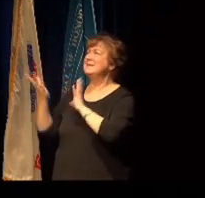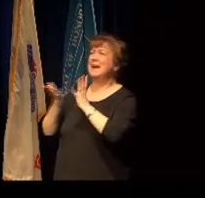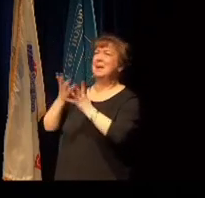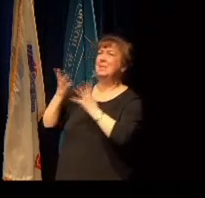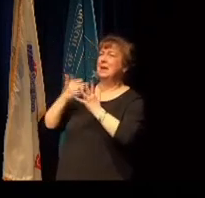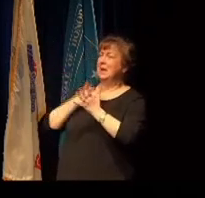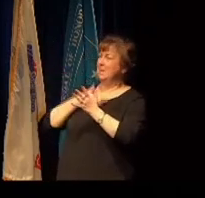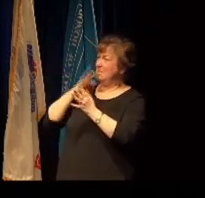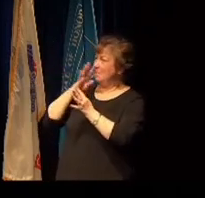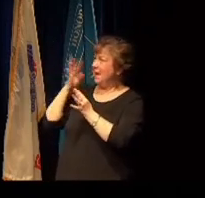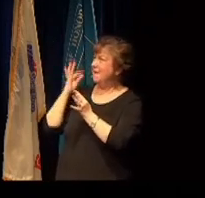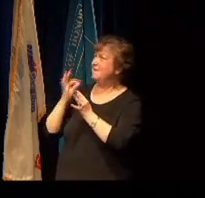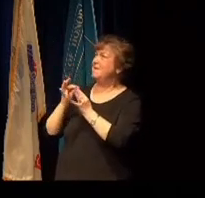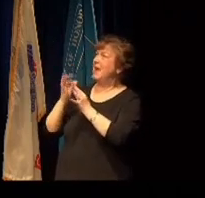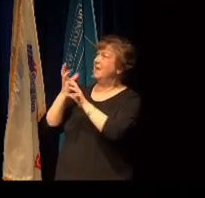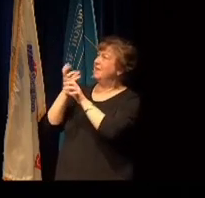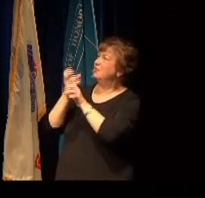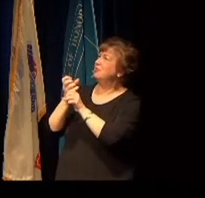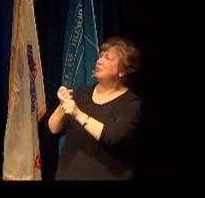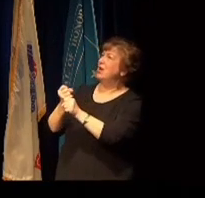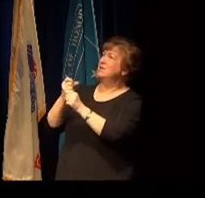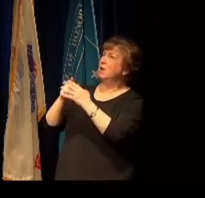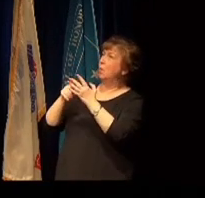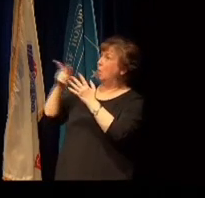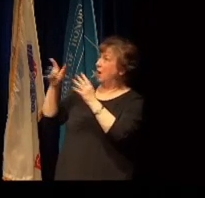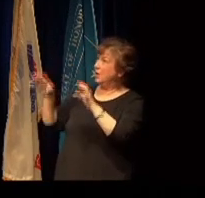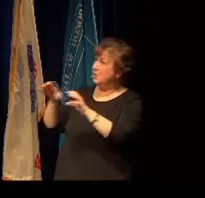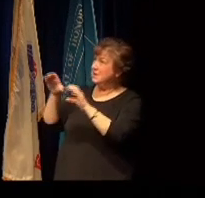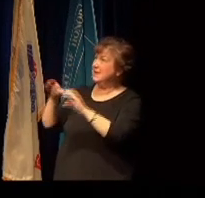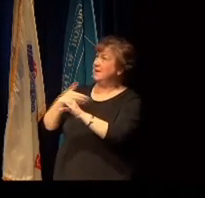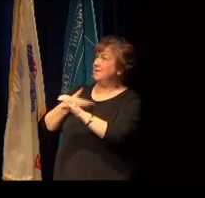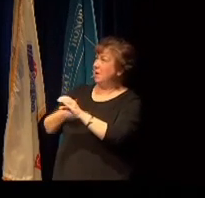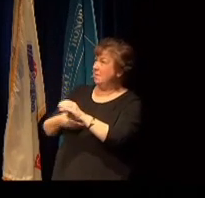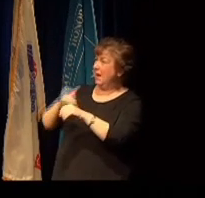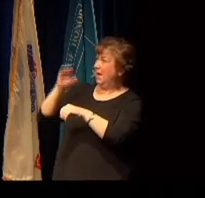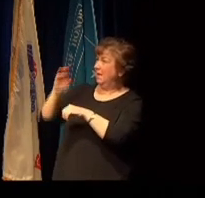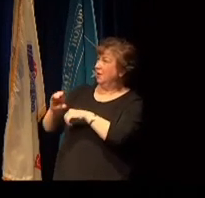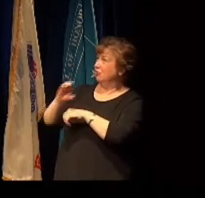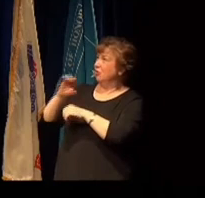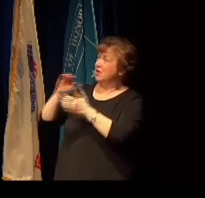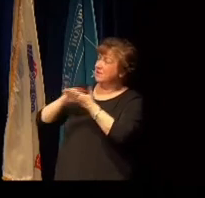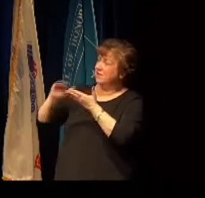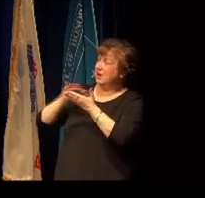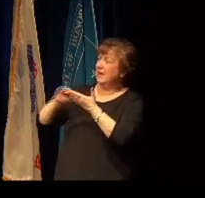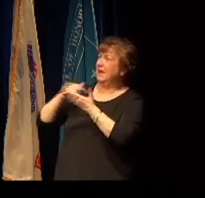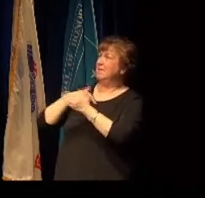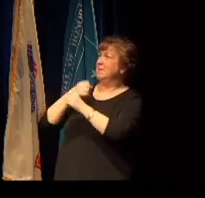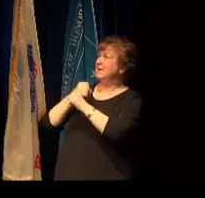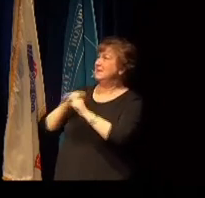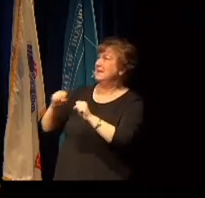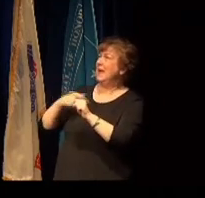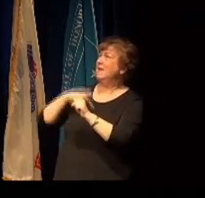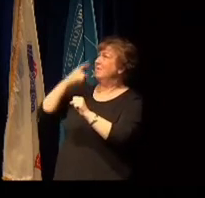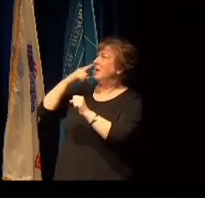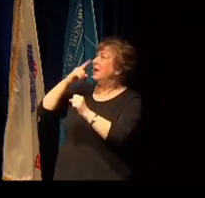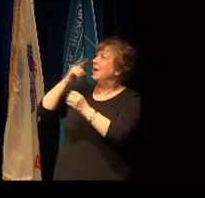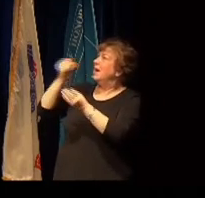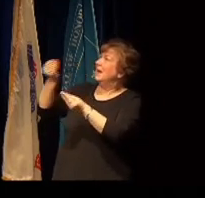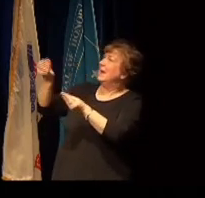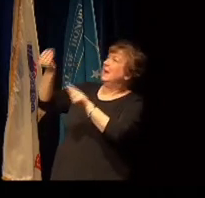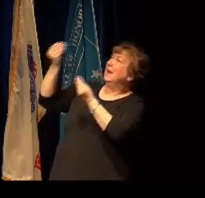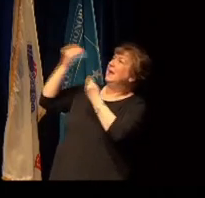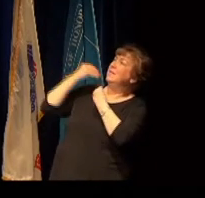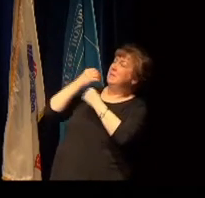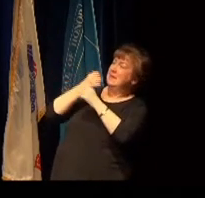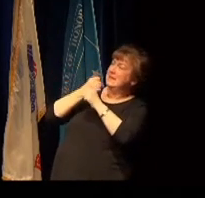faith and put my faith in what Christ did for me on the cross, and I'm asking to forgive me and save me and give me salvation, give me the gift of eternal